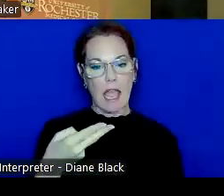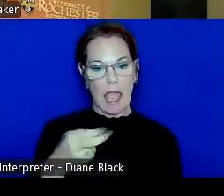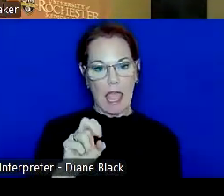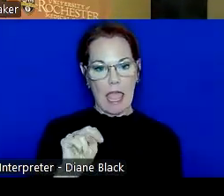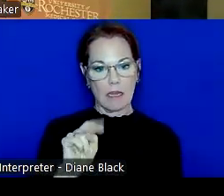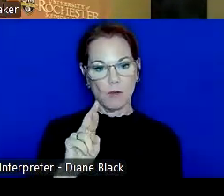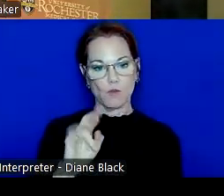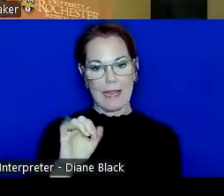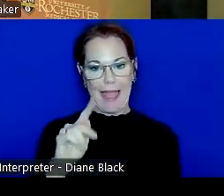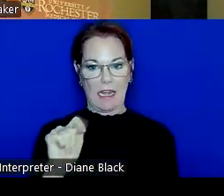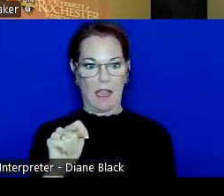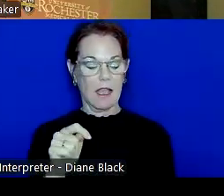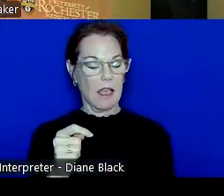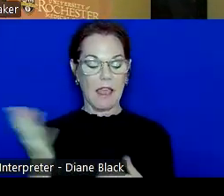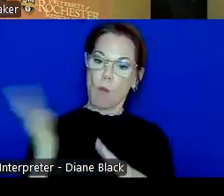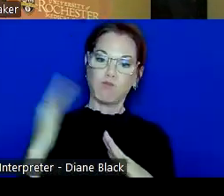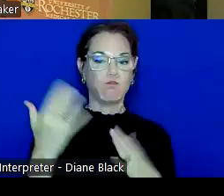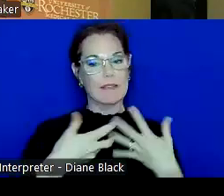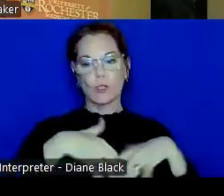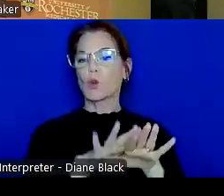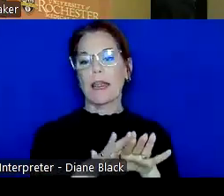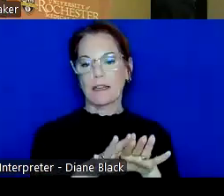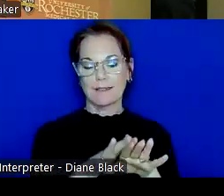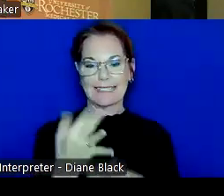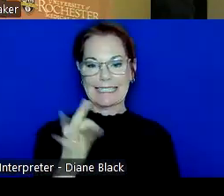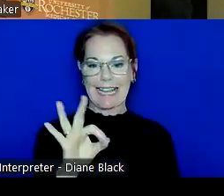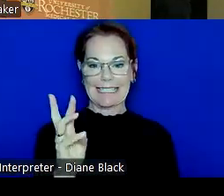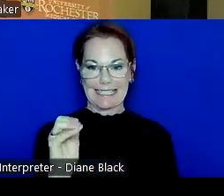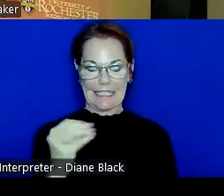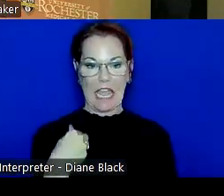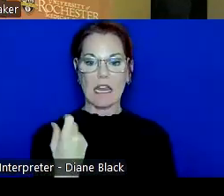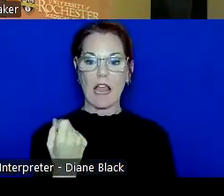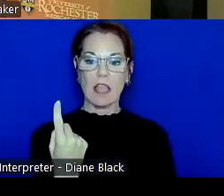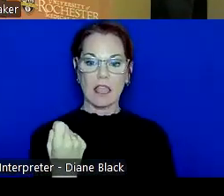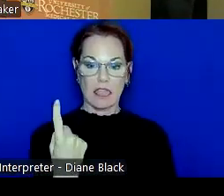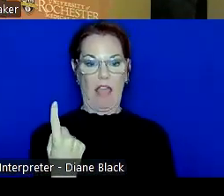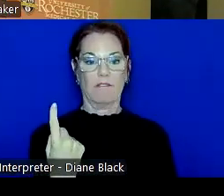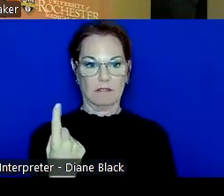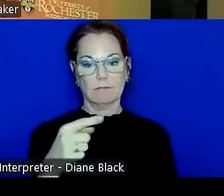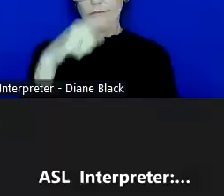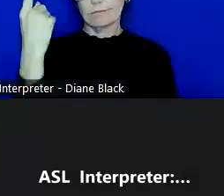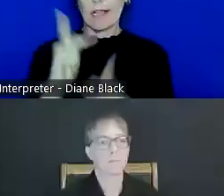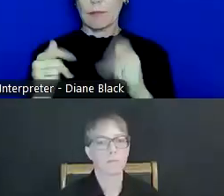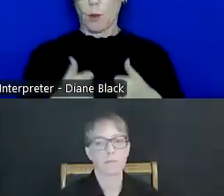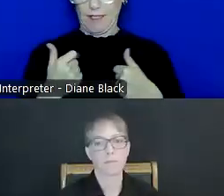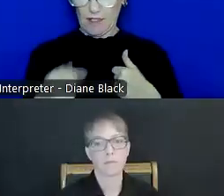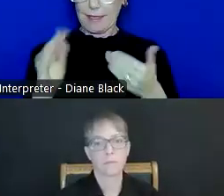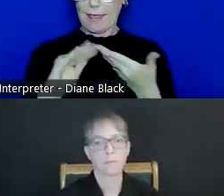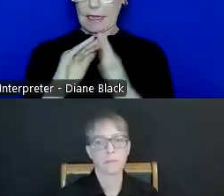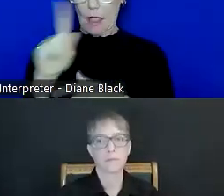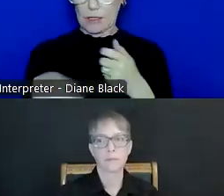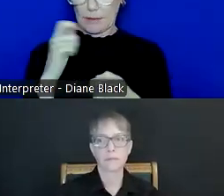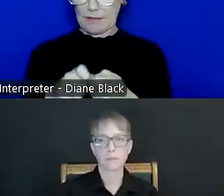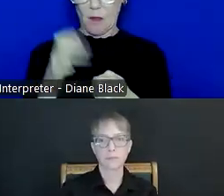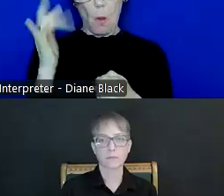integrated suburb by 1960, with just 11 individual Black people living in that town, right? And the reason they